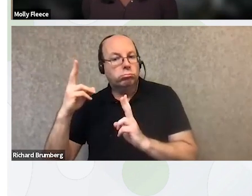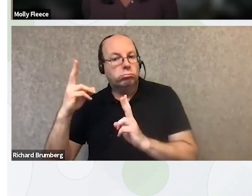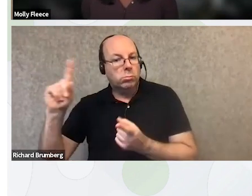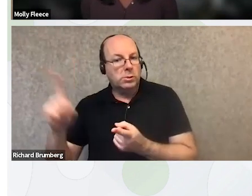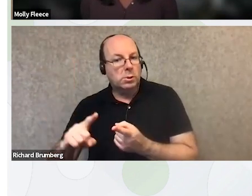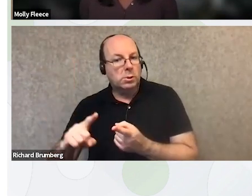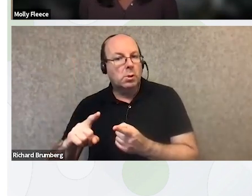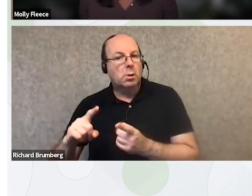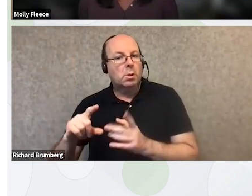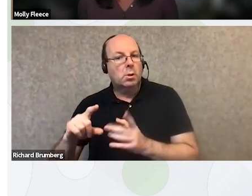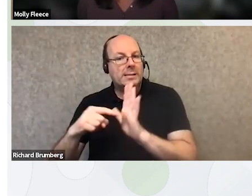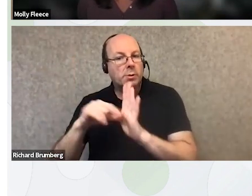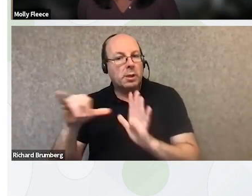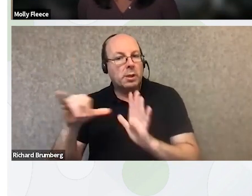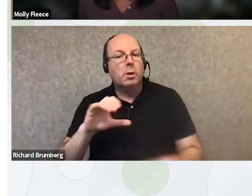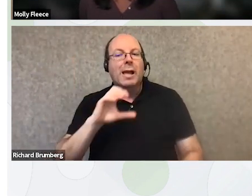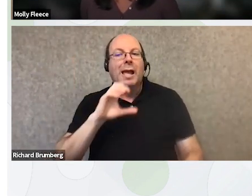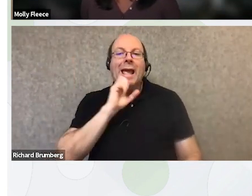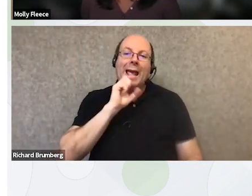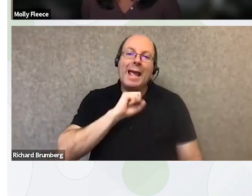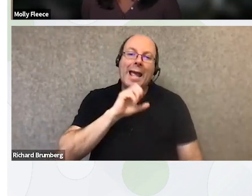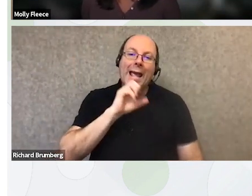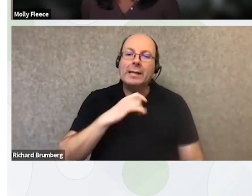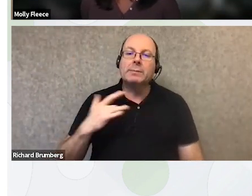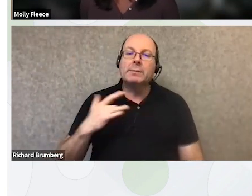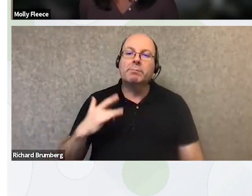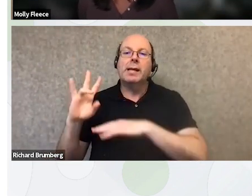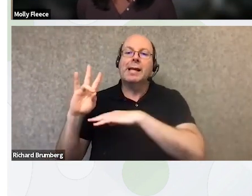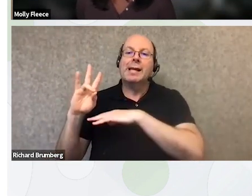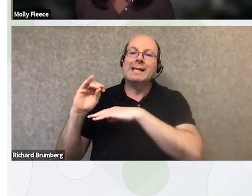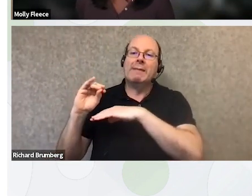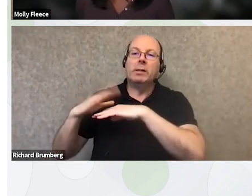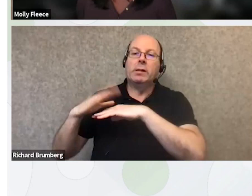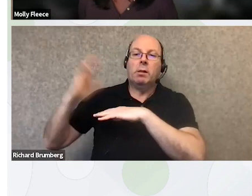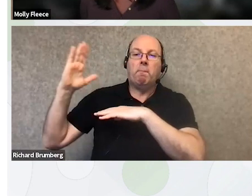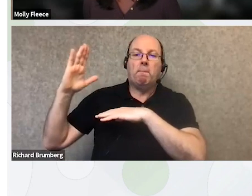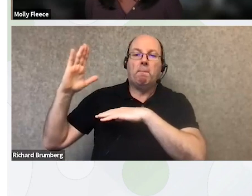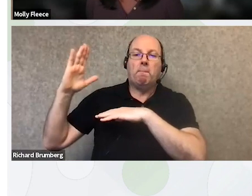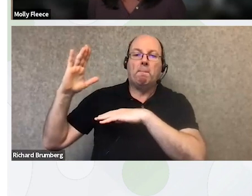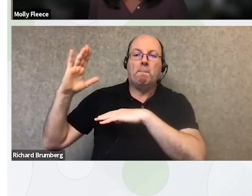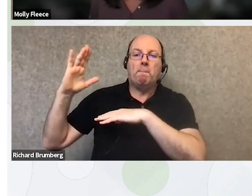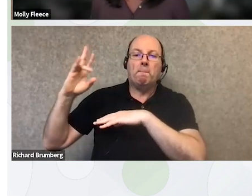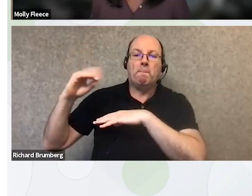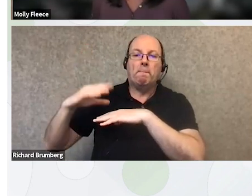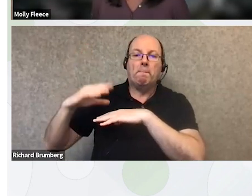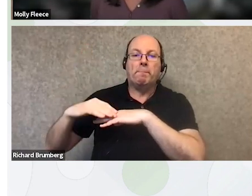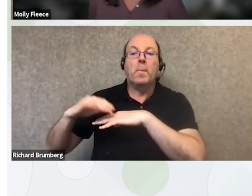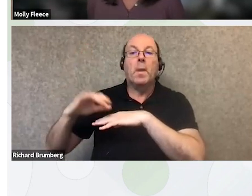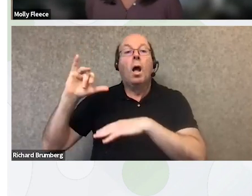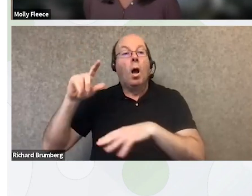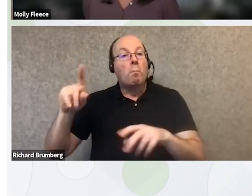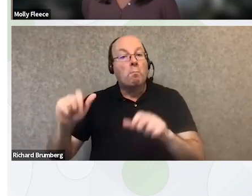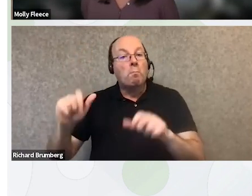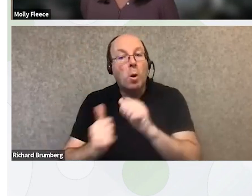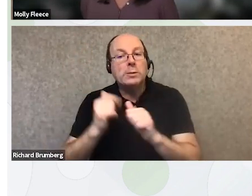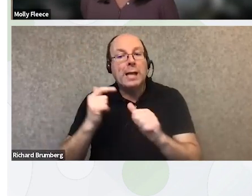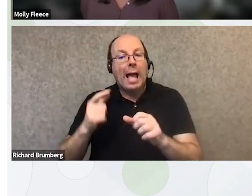or the median age, was in the early 70s, and all of them almost had chronic medical conditions.